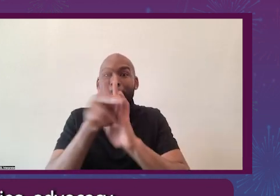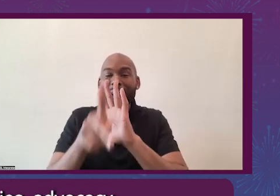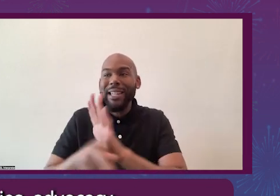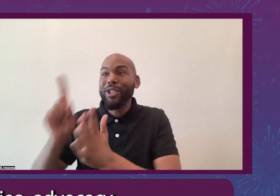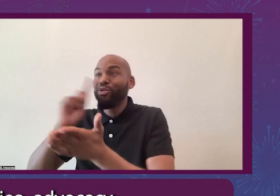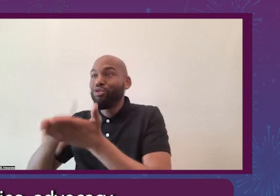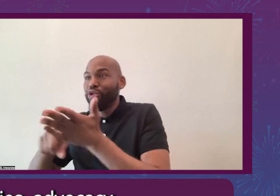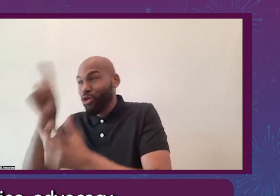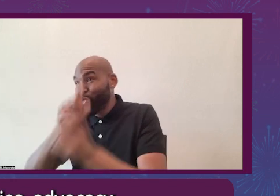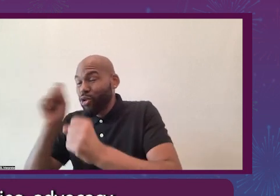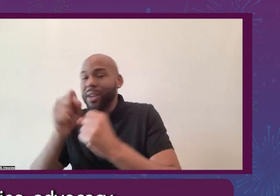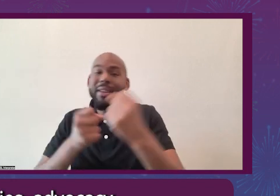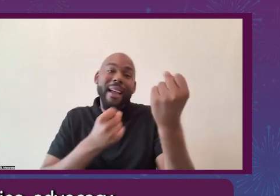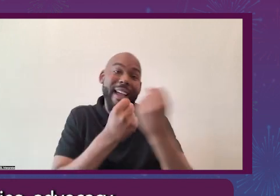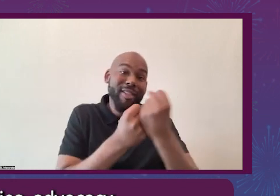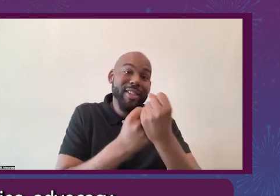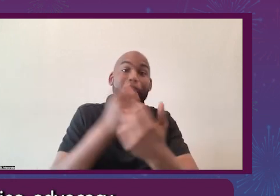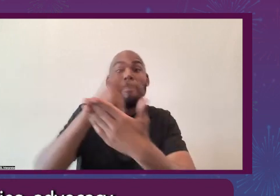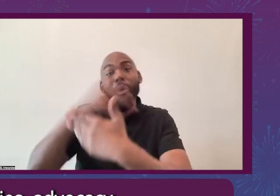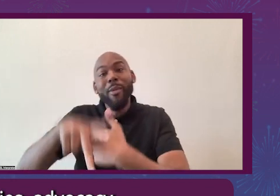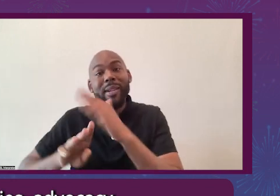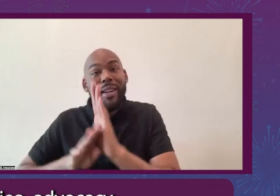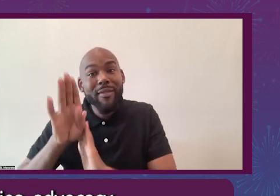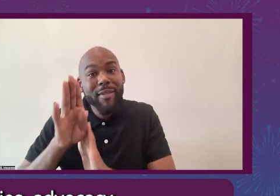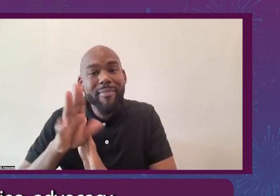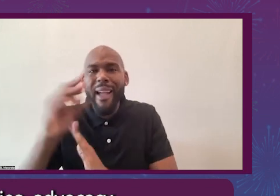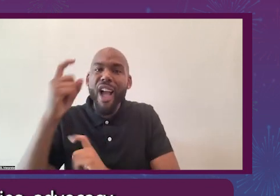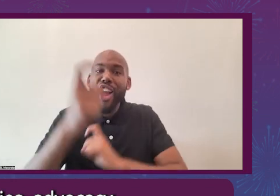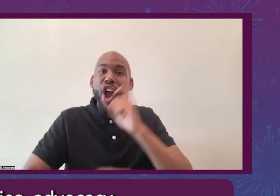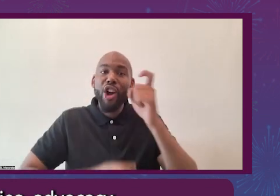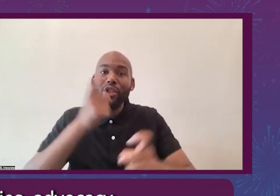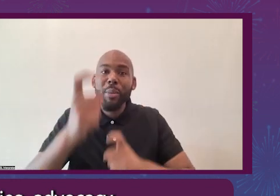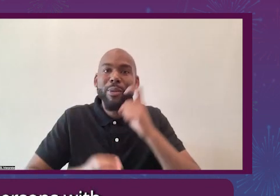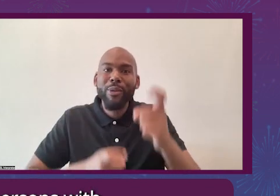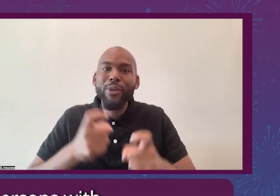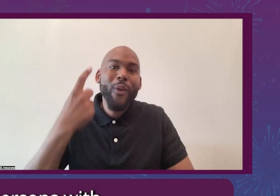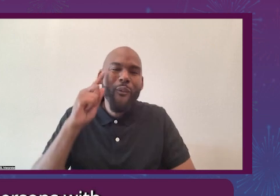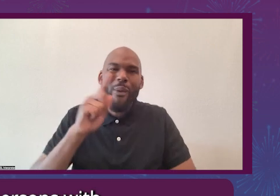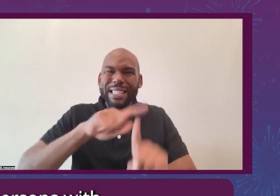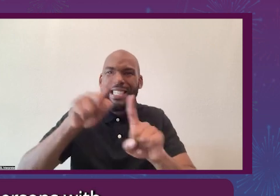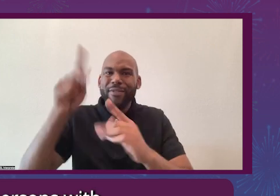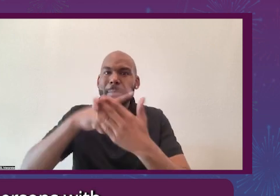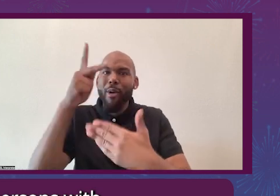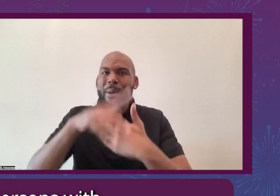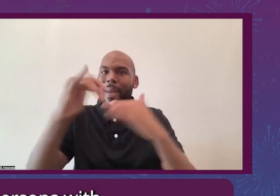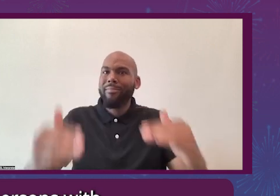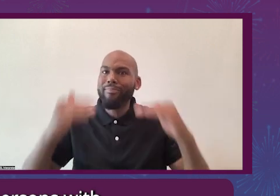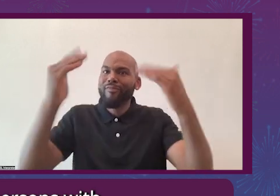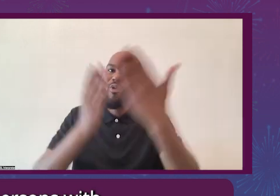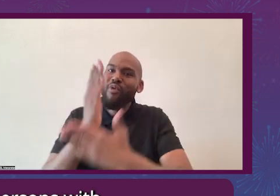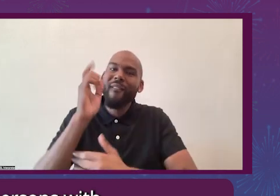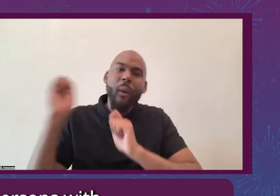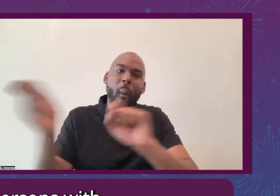research strategies, advocacy, program development, and contributions to initiatives that further the rights of all